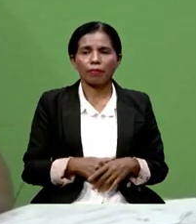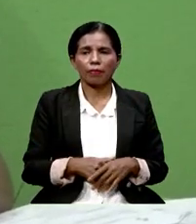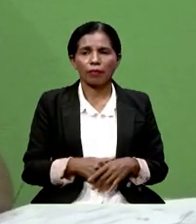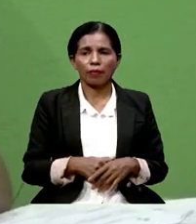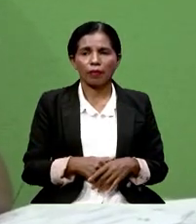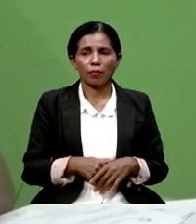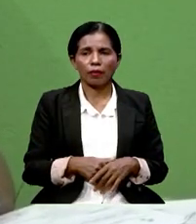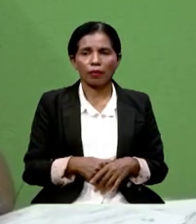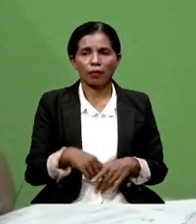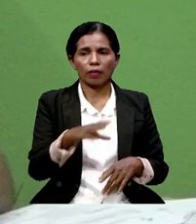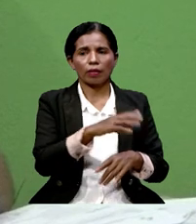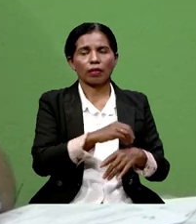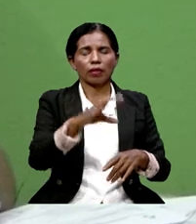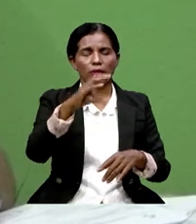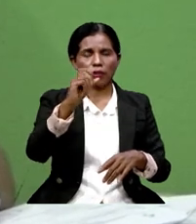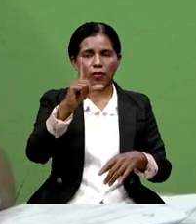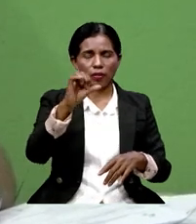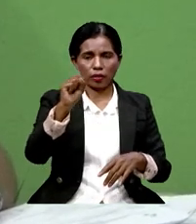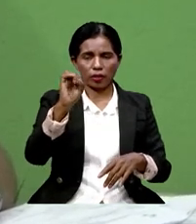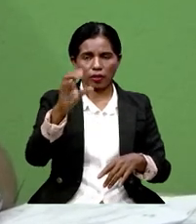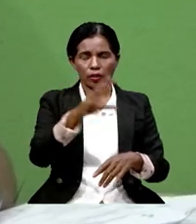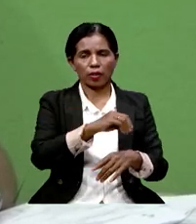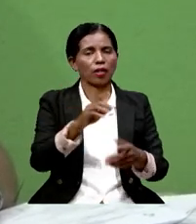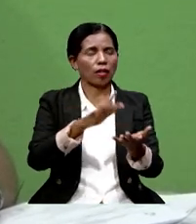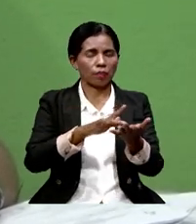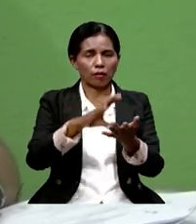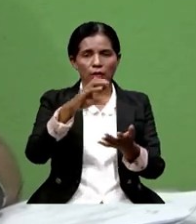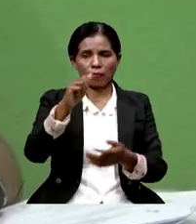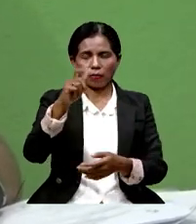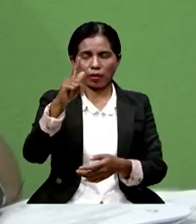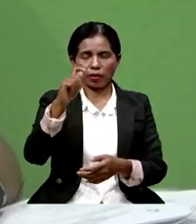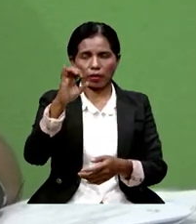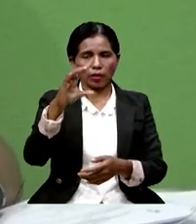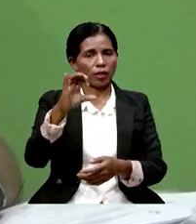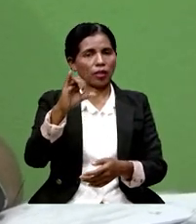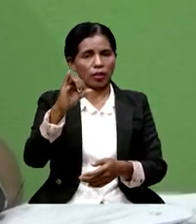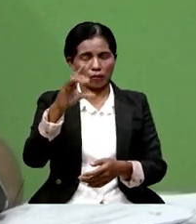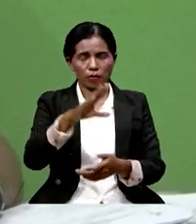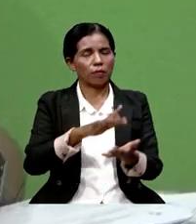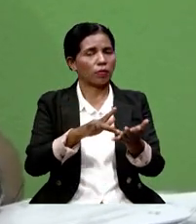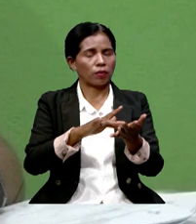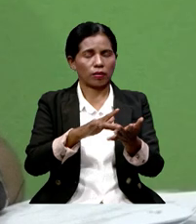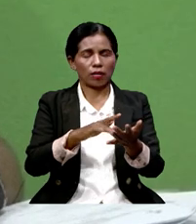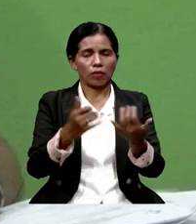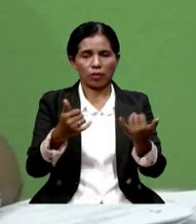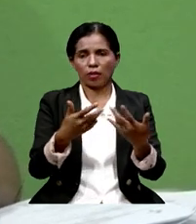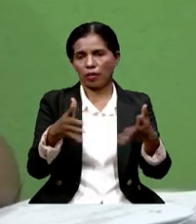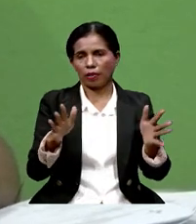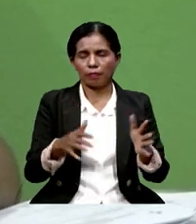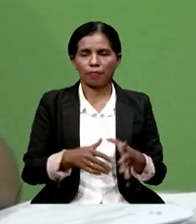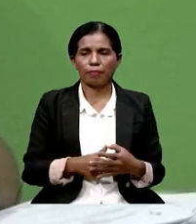Nalapil lo hidrochloroethicid stock ya captopril mag stock sa out ere